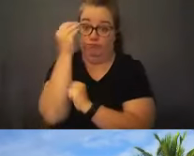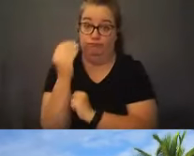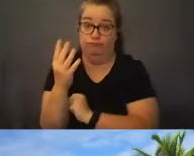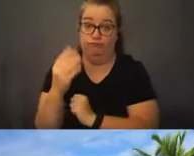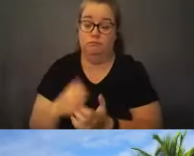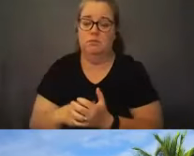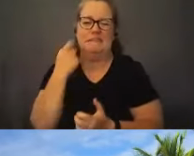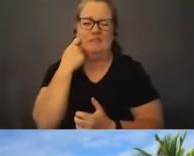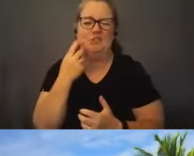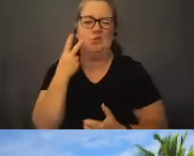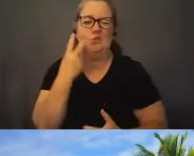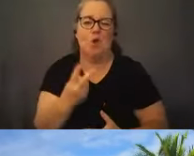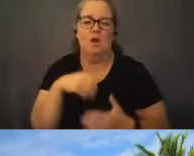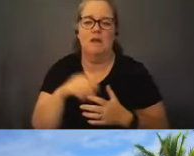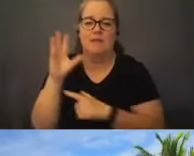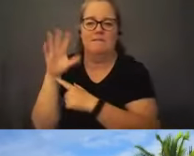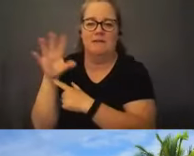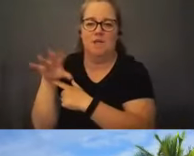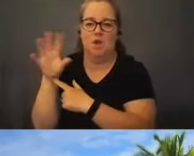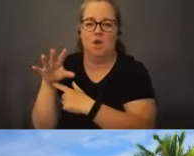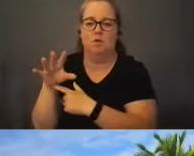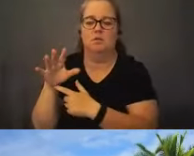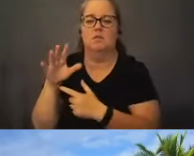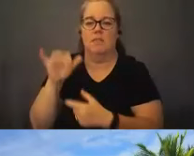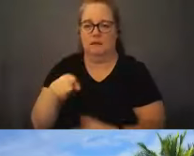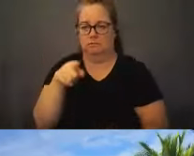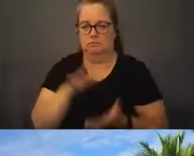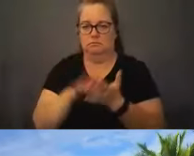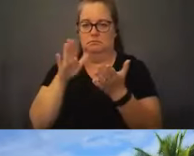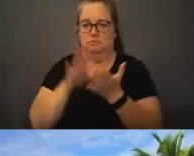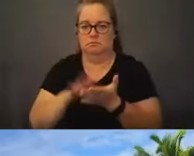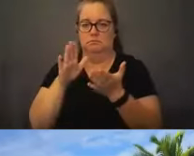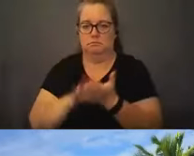saw in the video, it's kind of this rate.